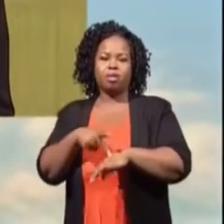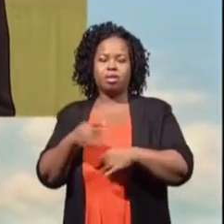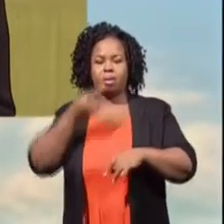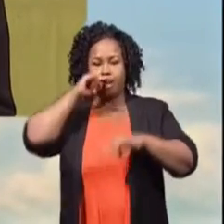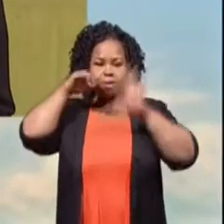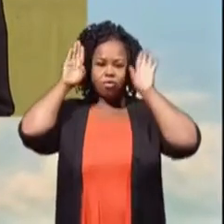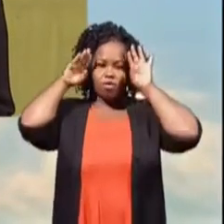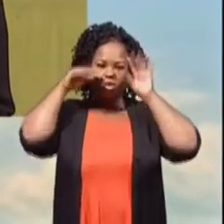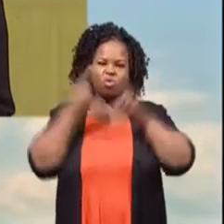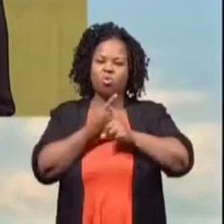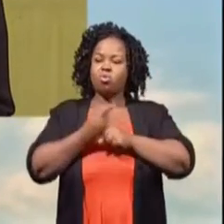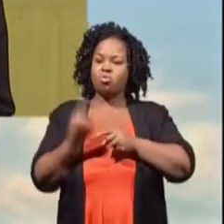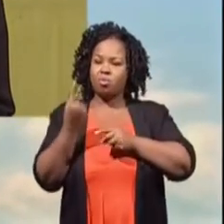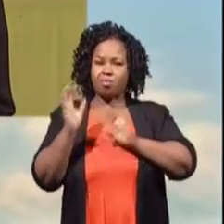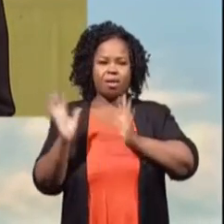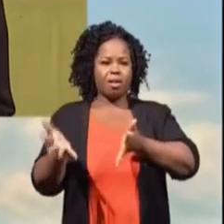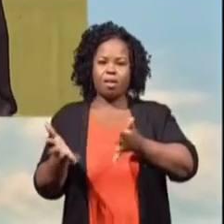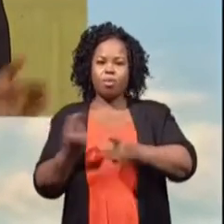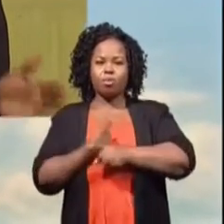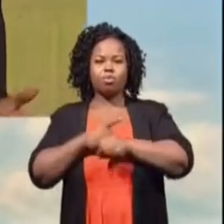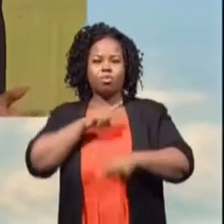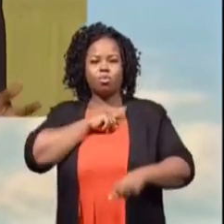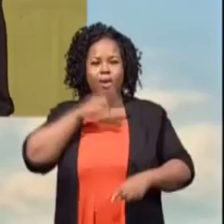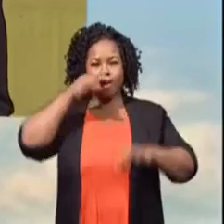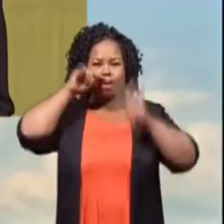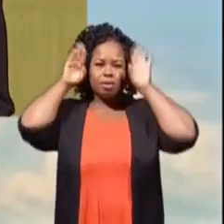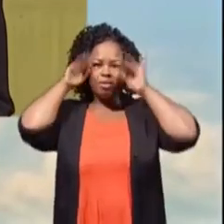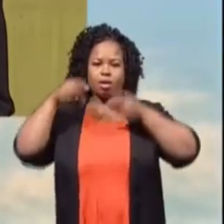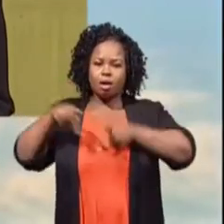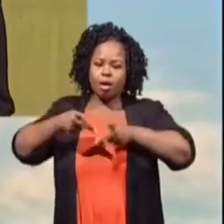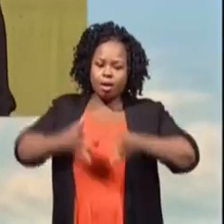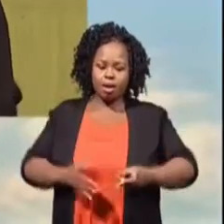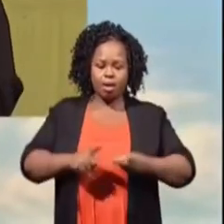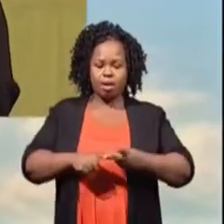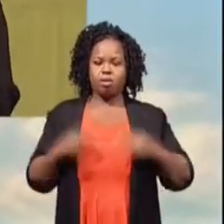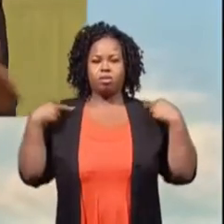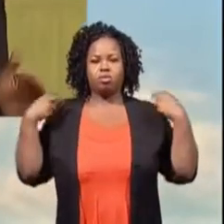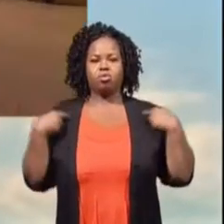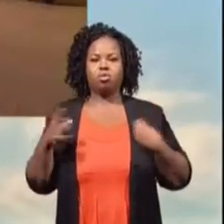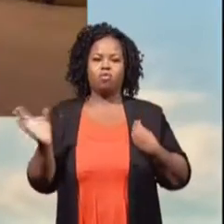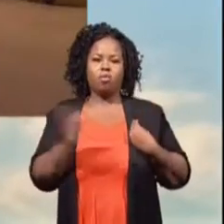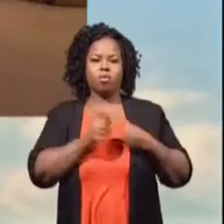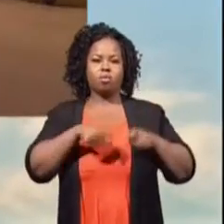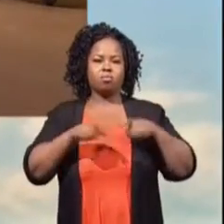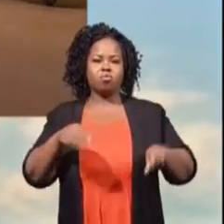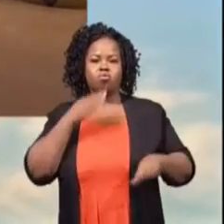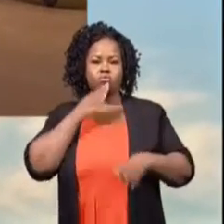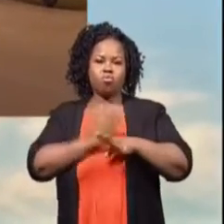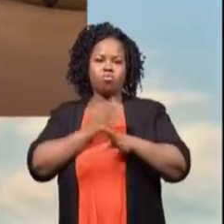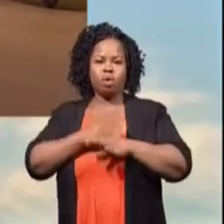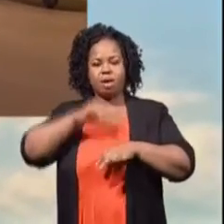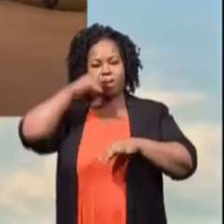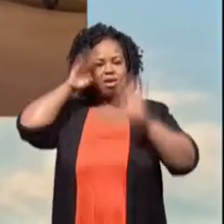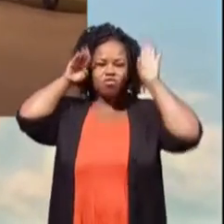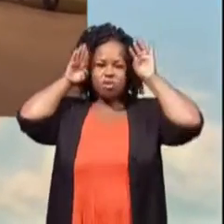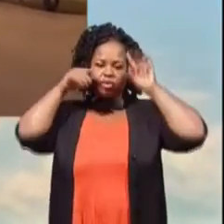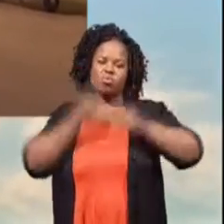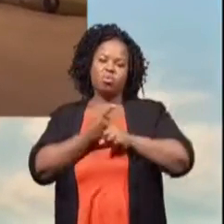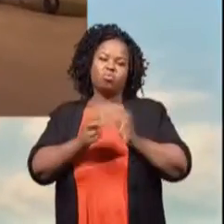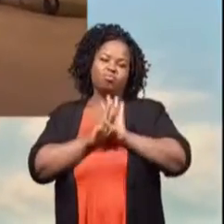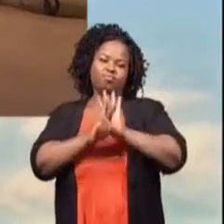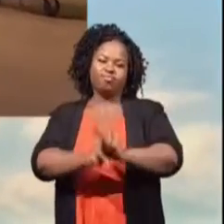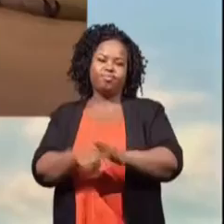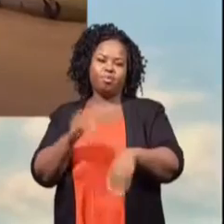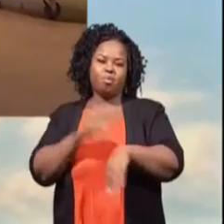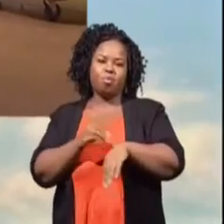crèche but not bona bodwa because the crèche in a gardener in a security so every personnel as a crèche si representa yona in terms of